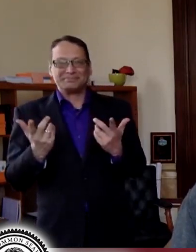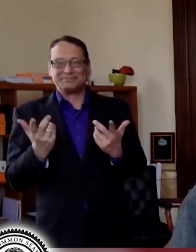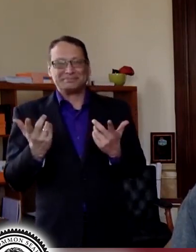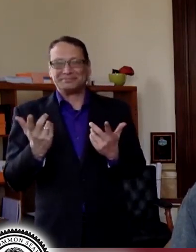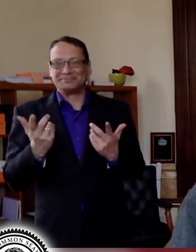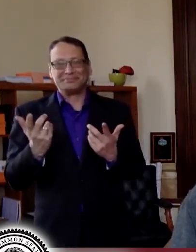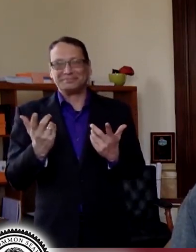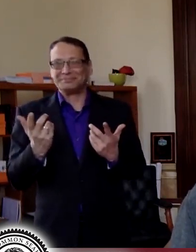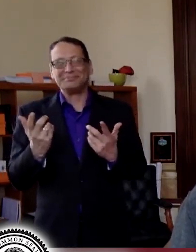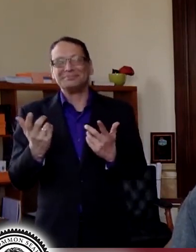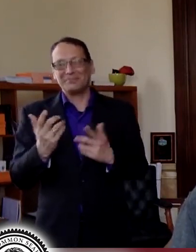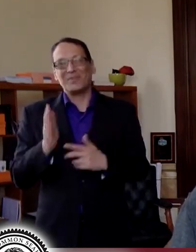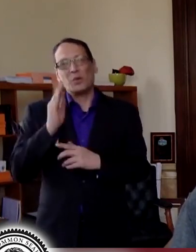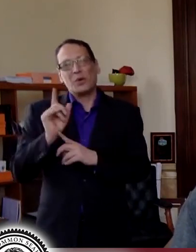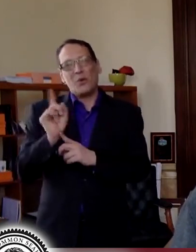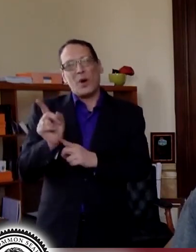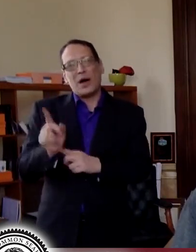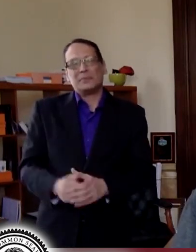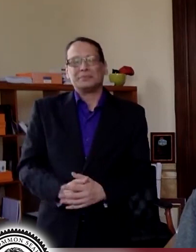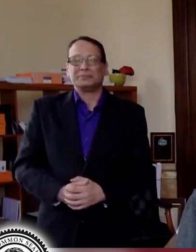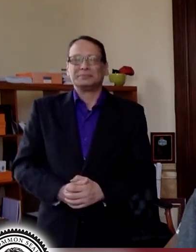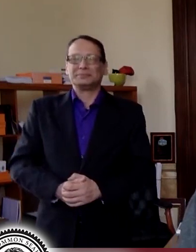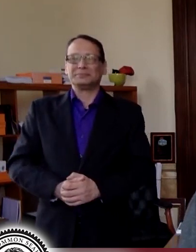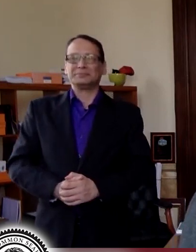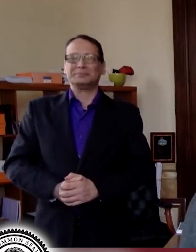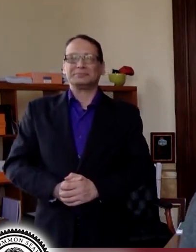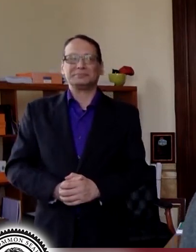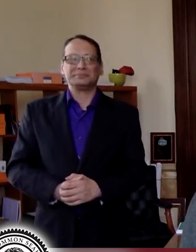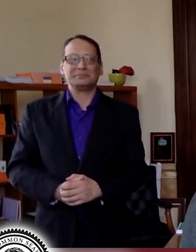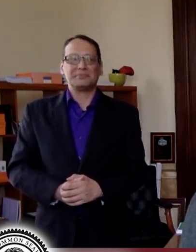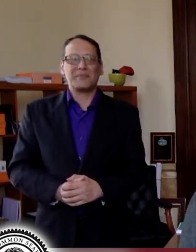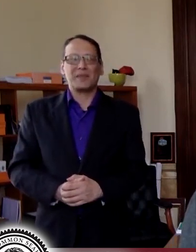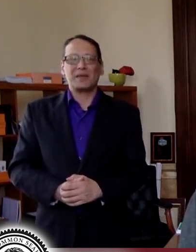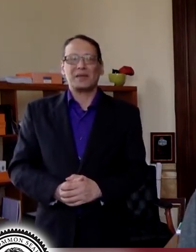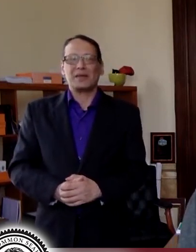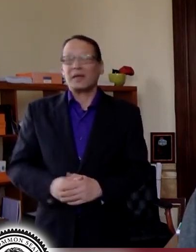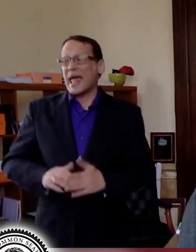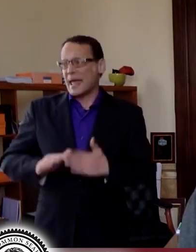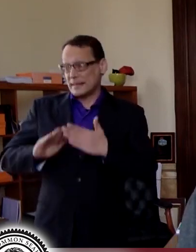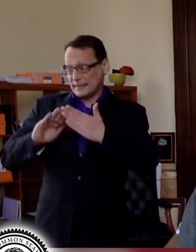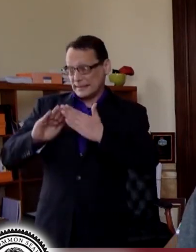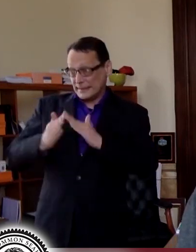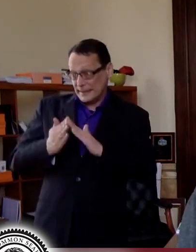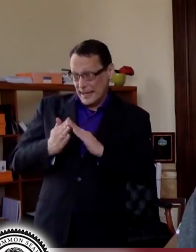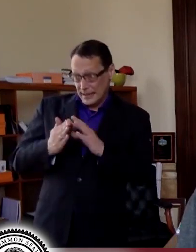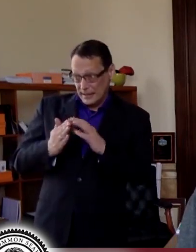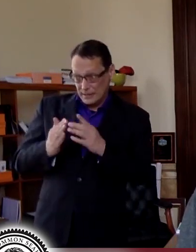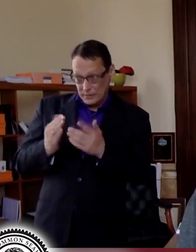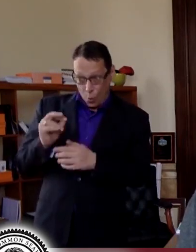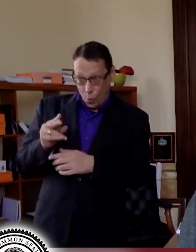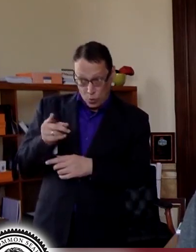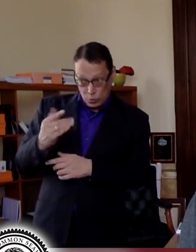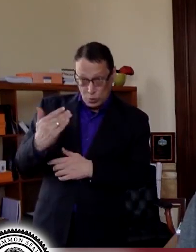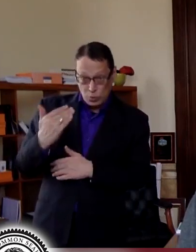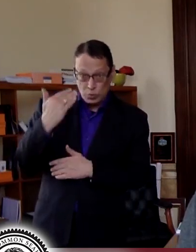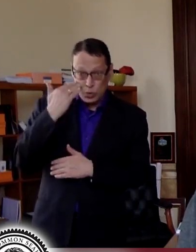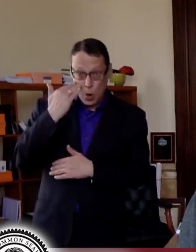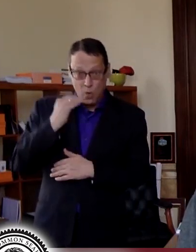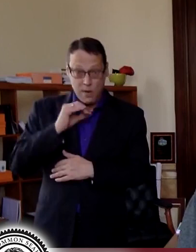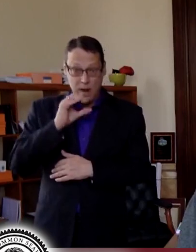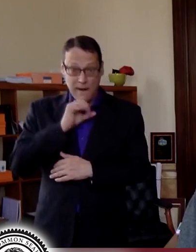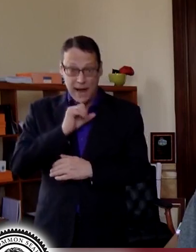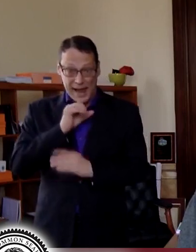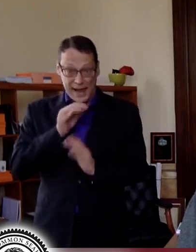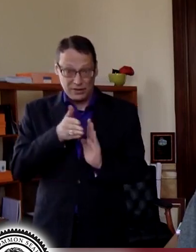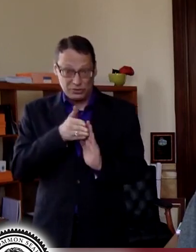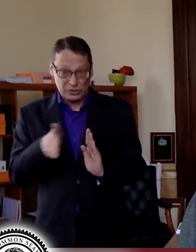it's gonna be a little while. Does the city, or do you know or happen to know, which age range has